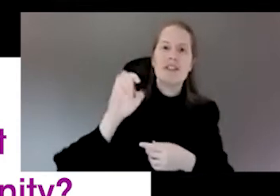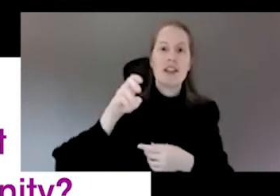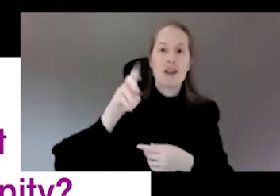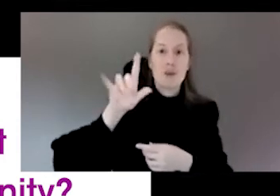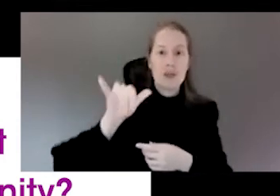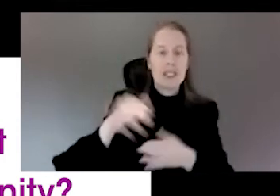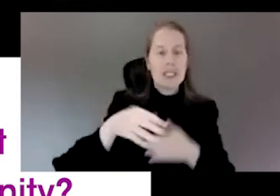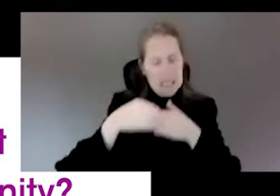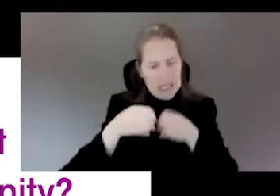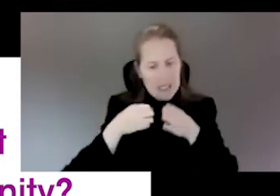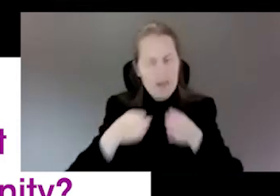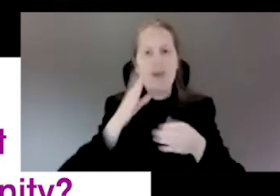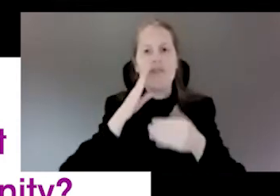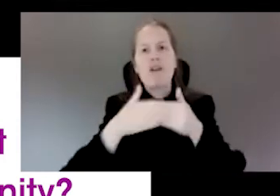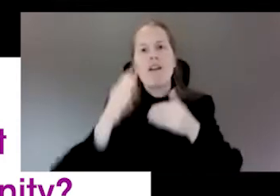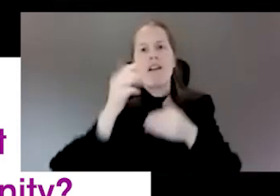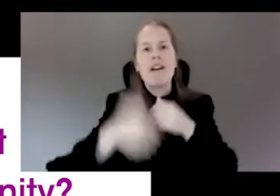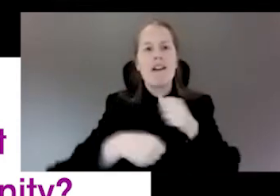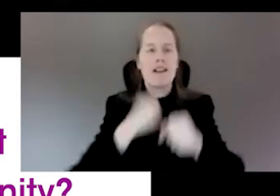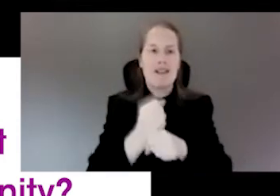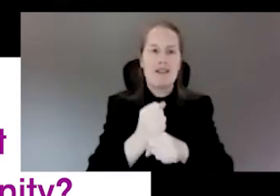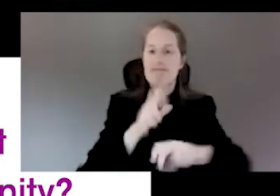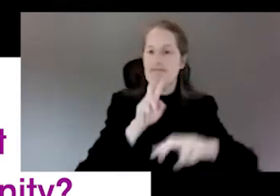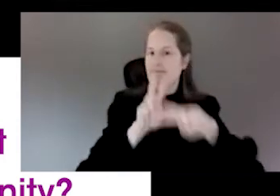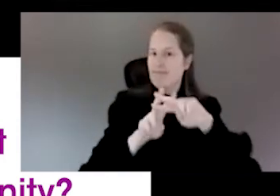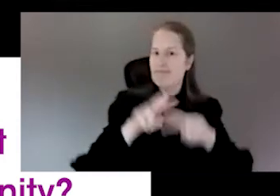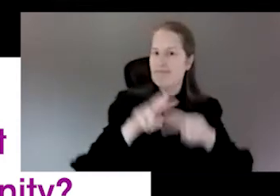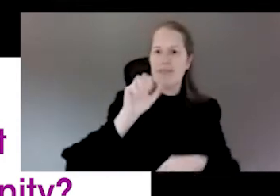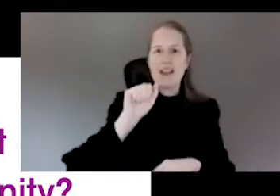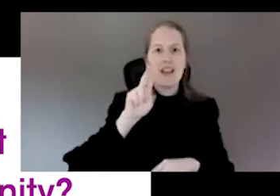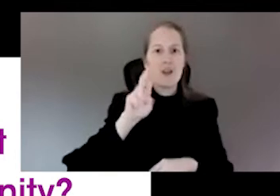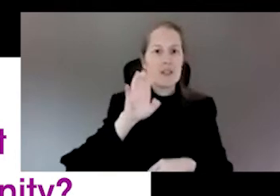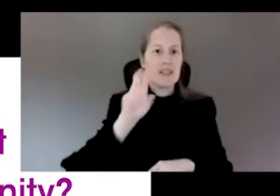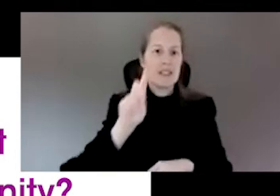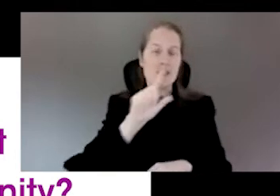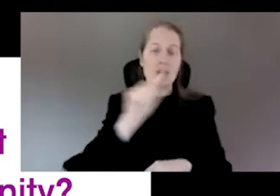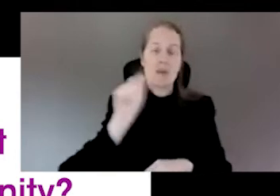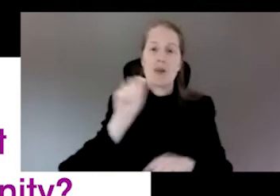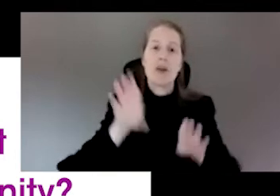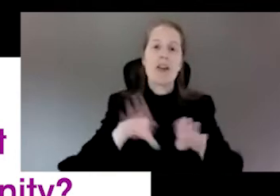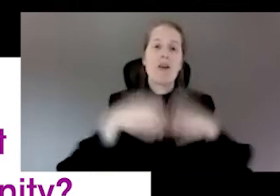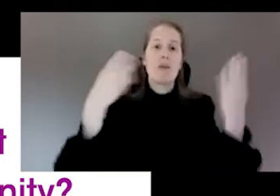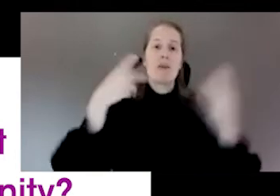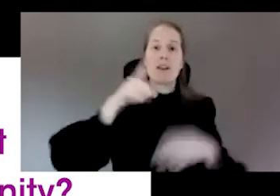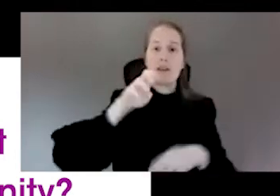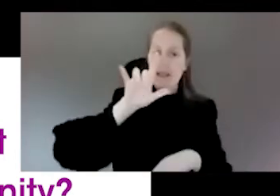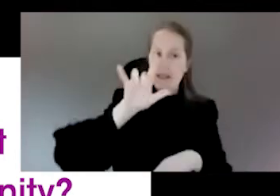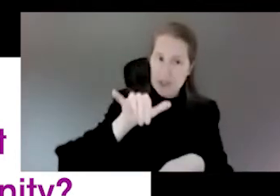decade. Hashtag AUCD2020 opening plenary.